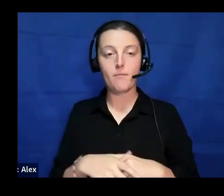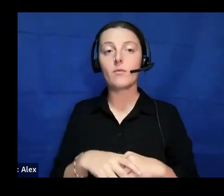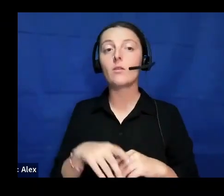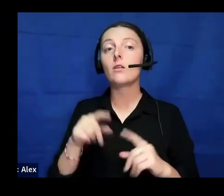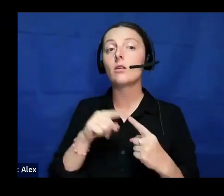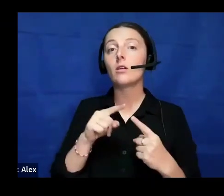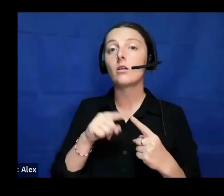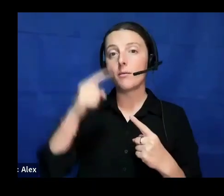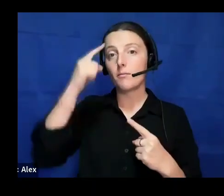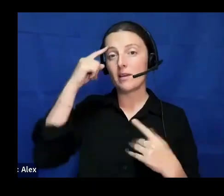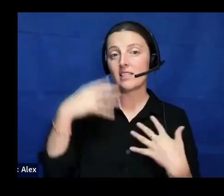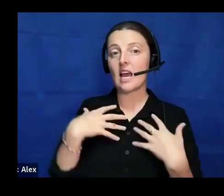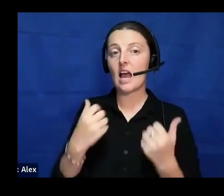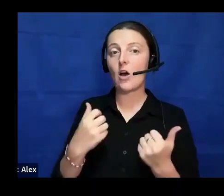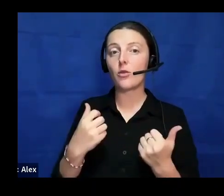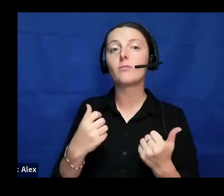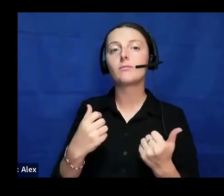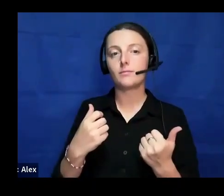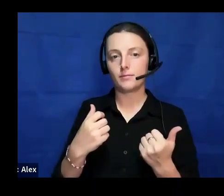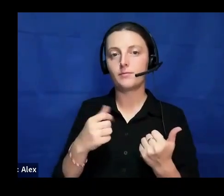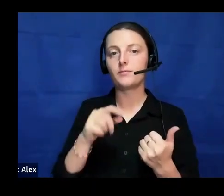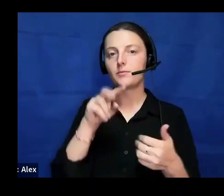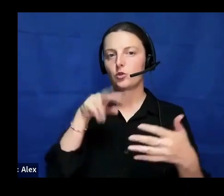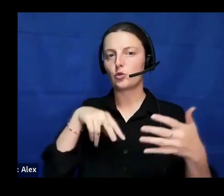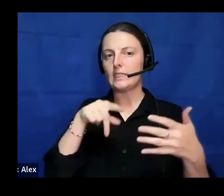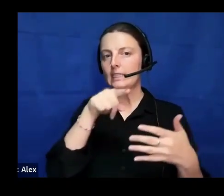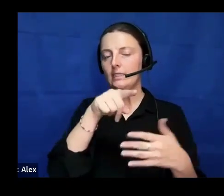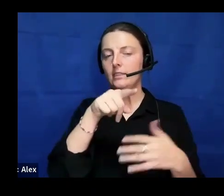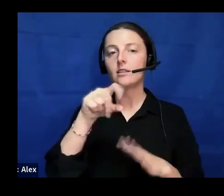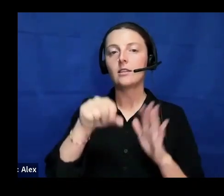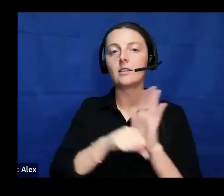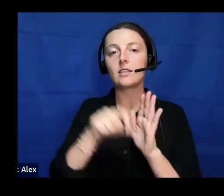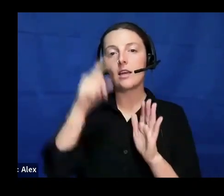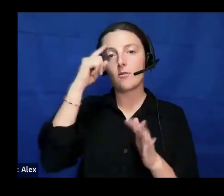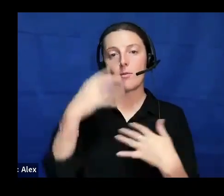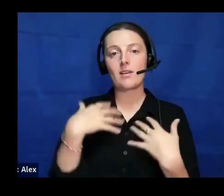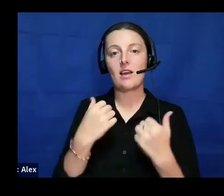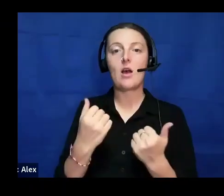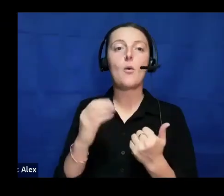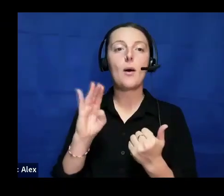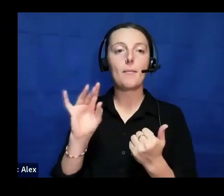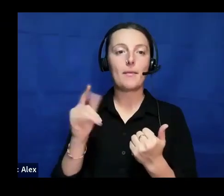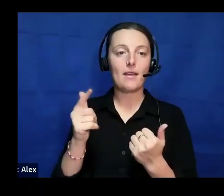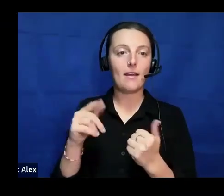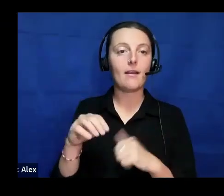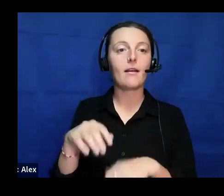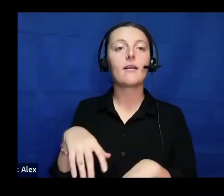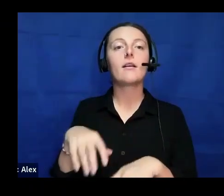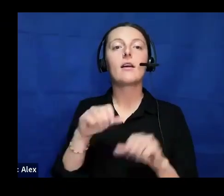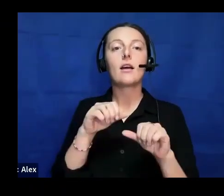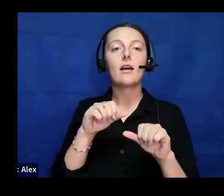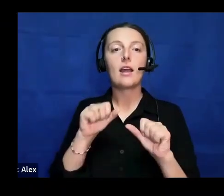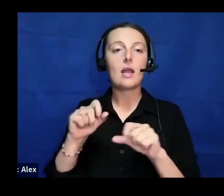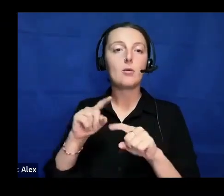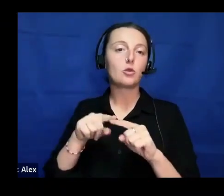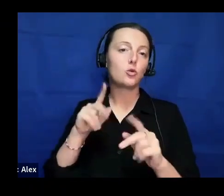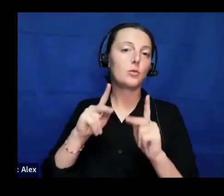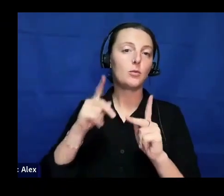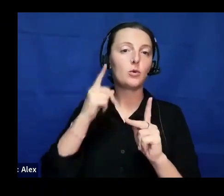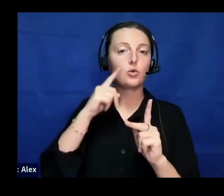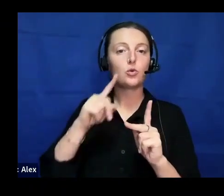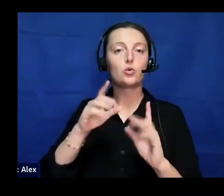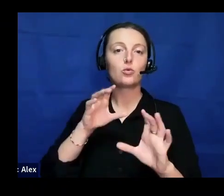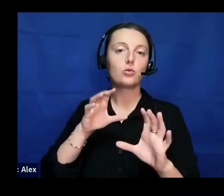being that enables people to cope with the stresses of life, realize their abilities, learn well, work well, and contribute